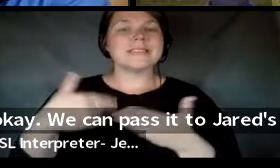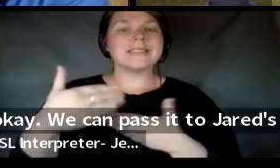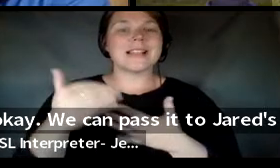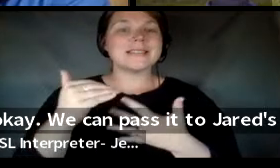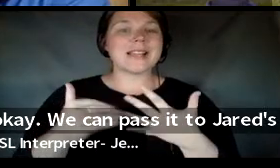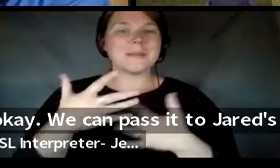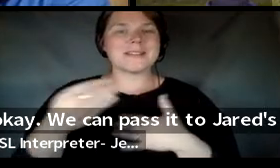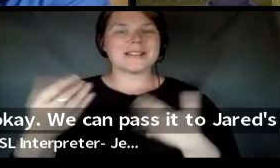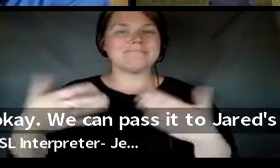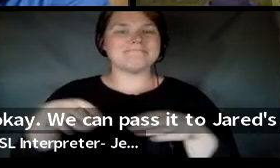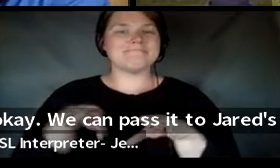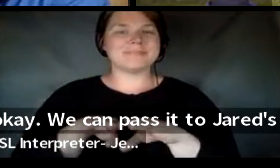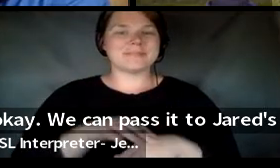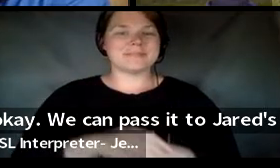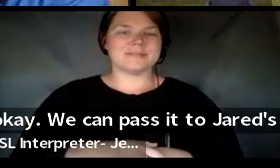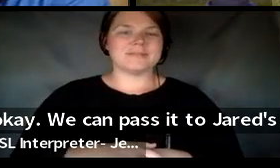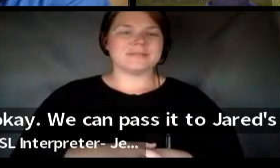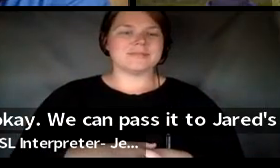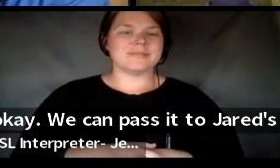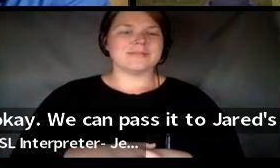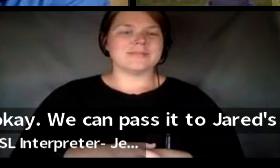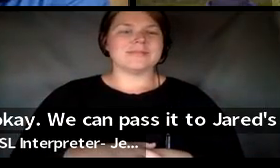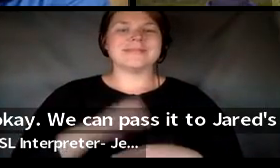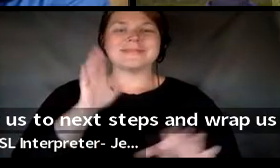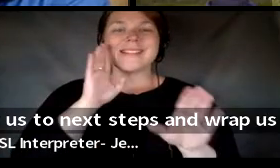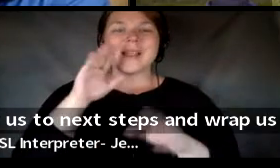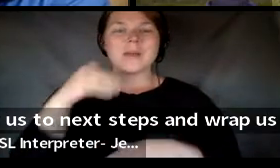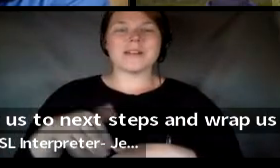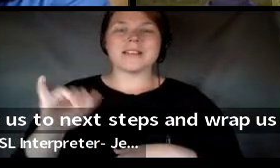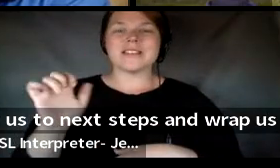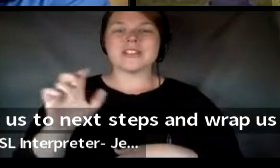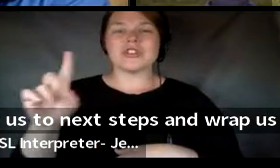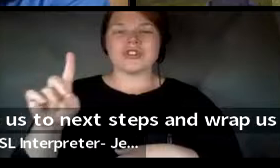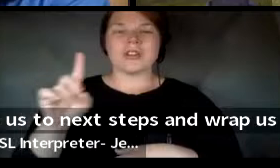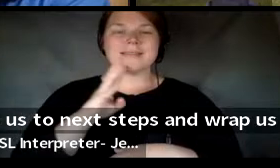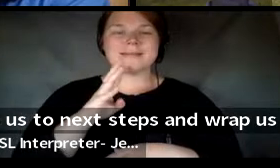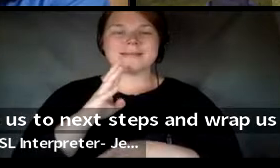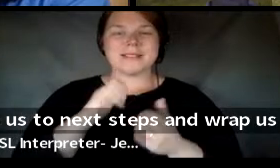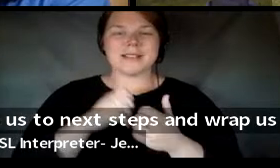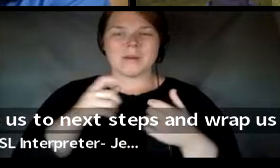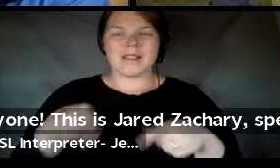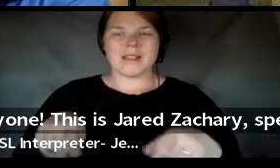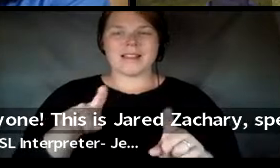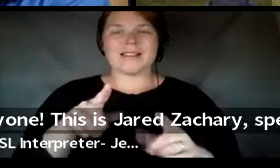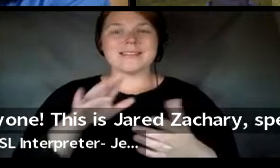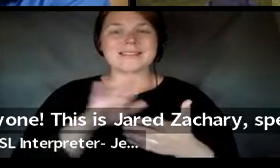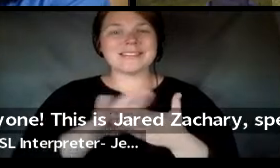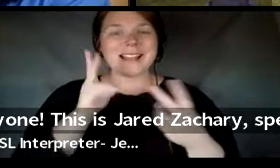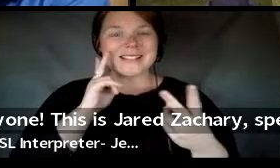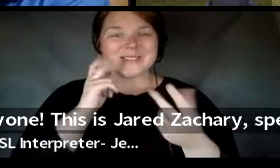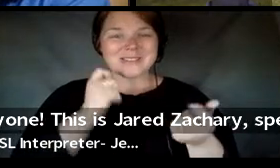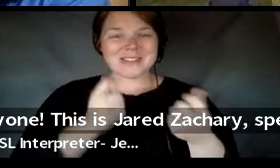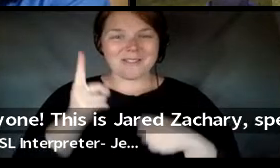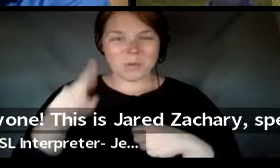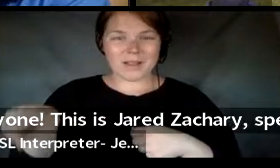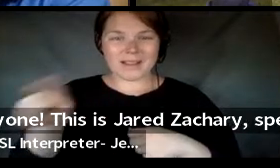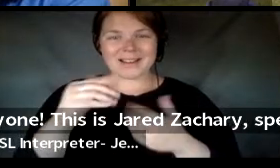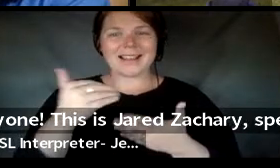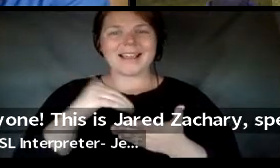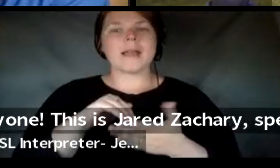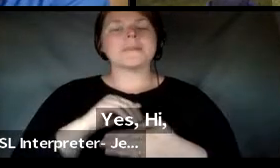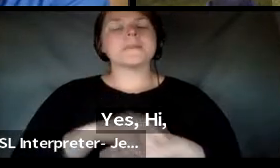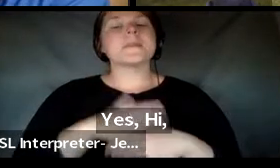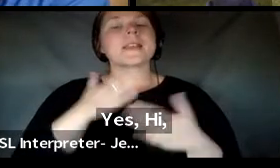up. Yes, hi everyone. This is Jared Zachary speaking again. Good to see everyone again. I really want to thank you all